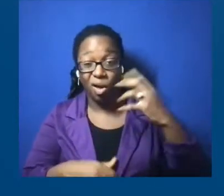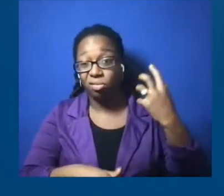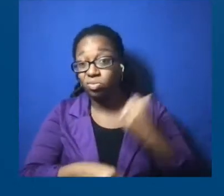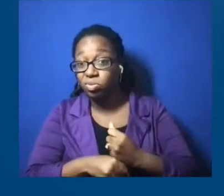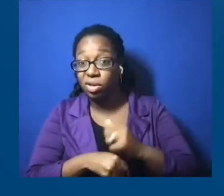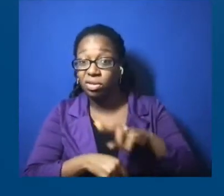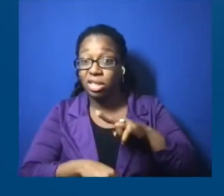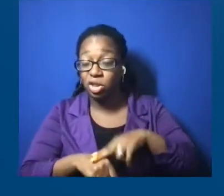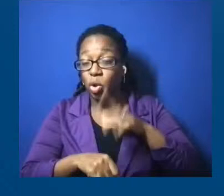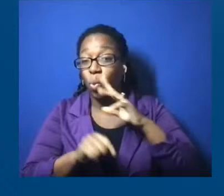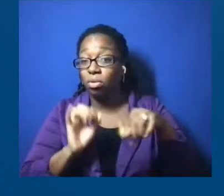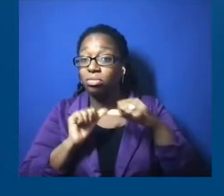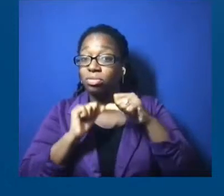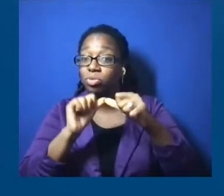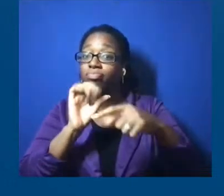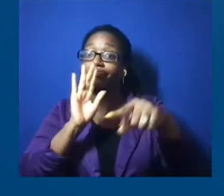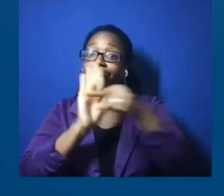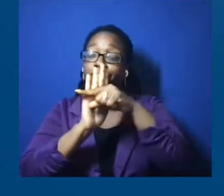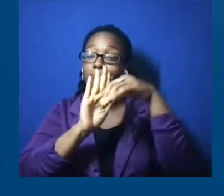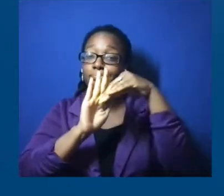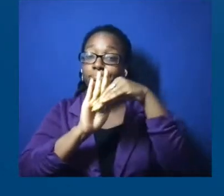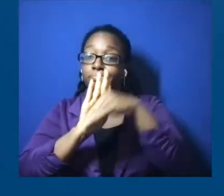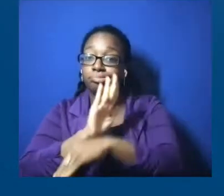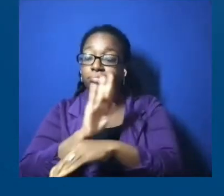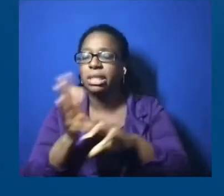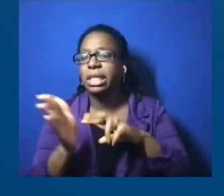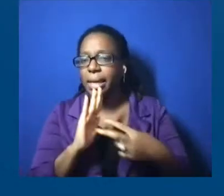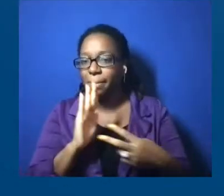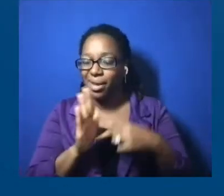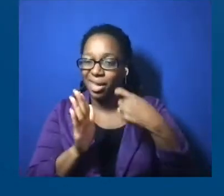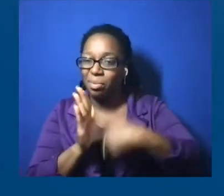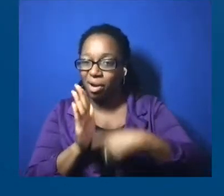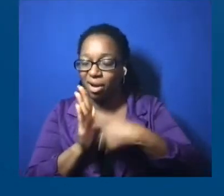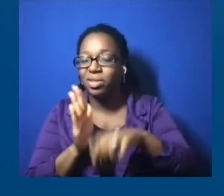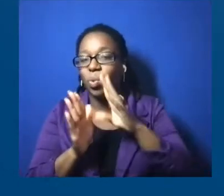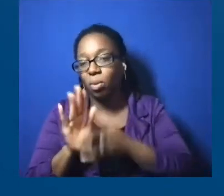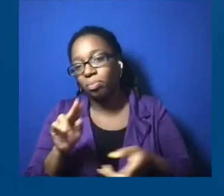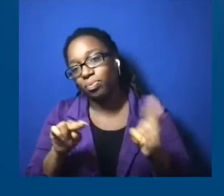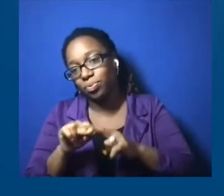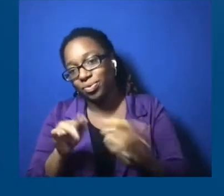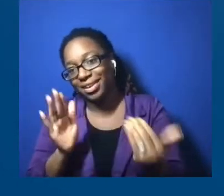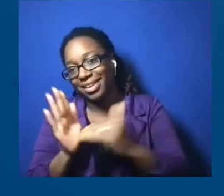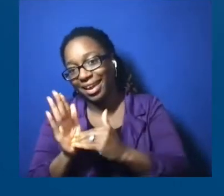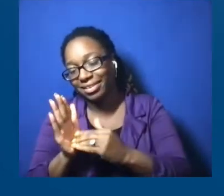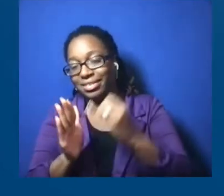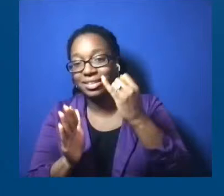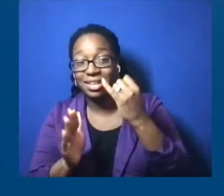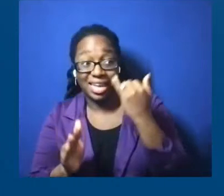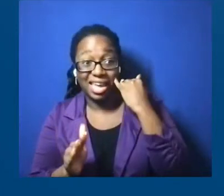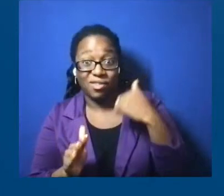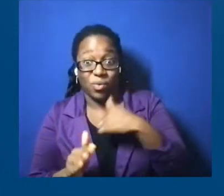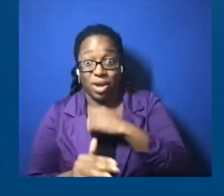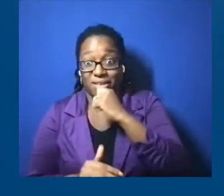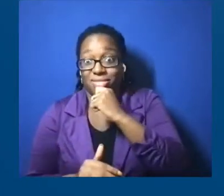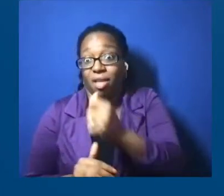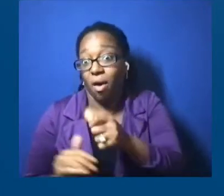default, which raises prices for everyone if we do not cut Social Security and Medicare. I ain't gonna